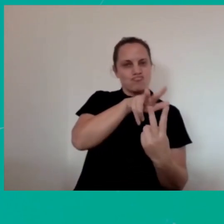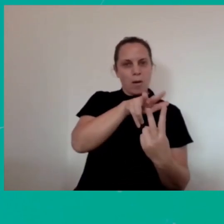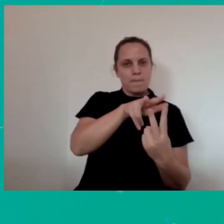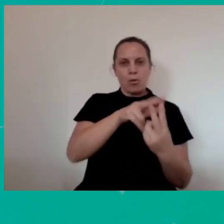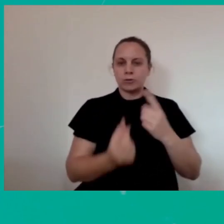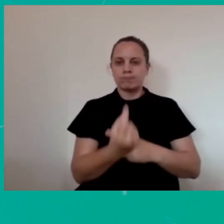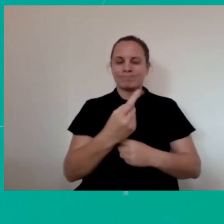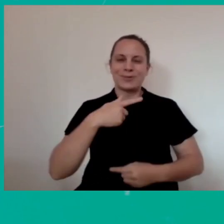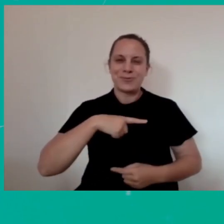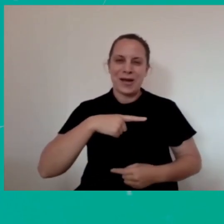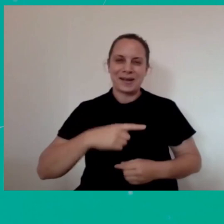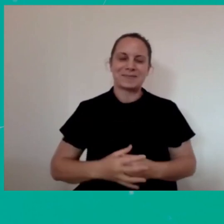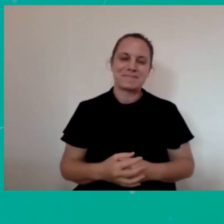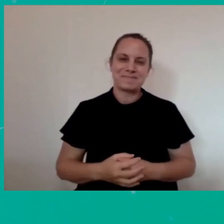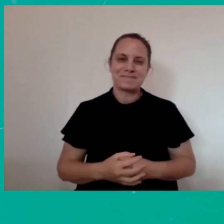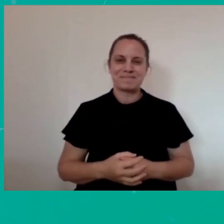Paula.